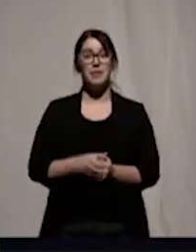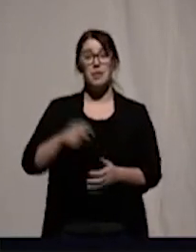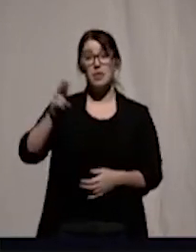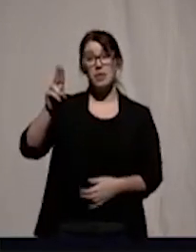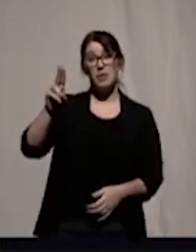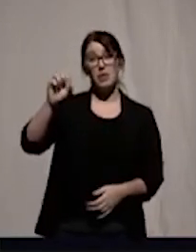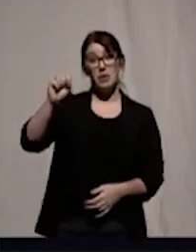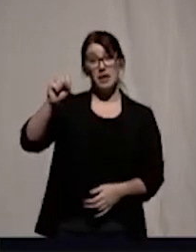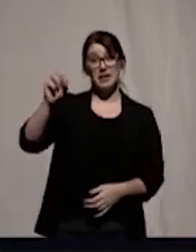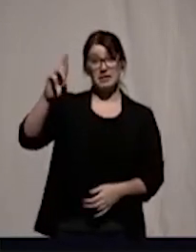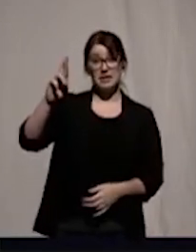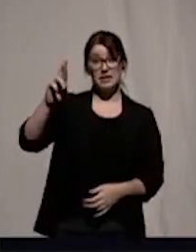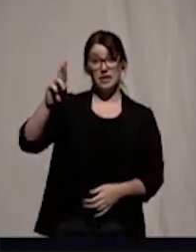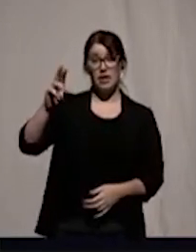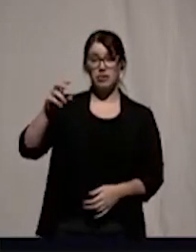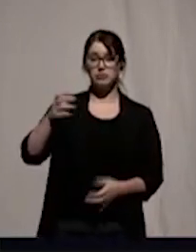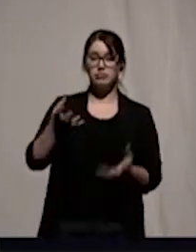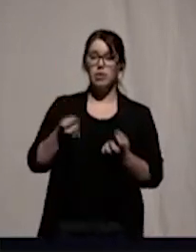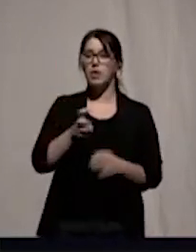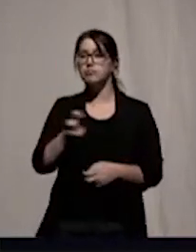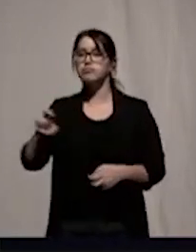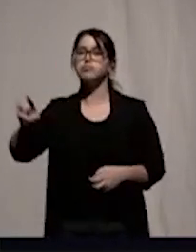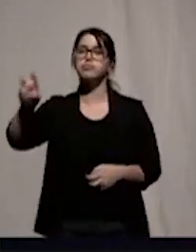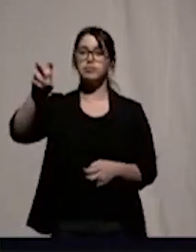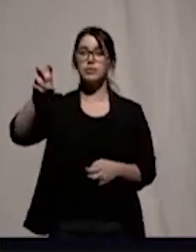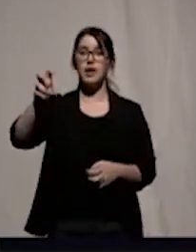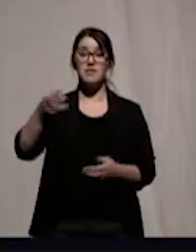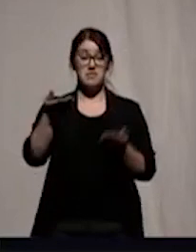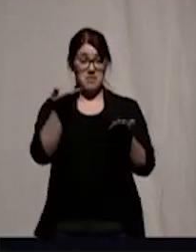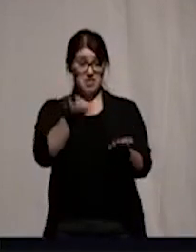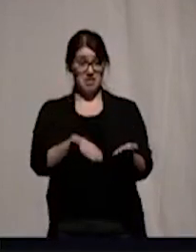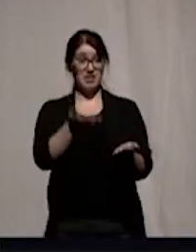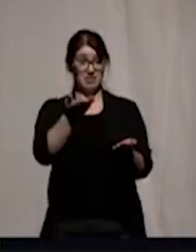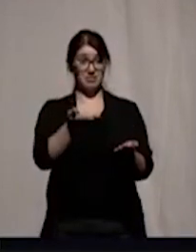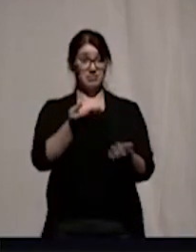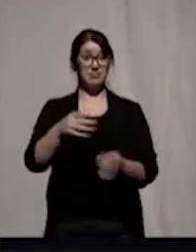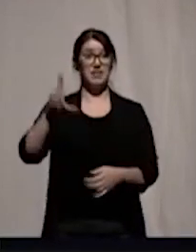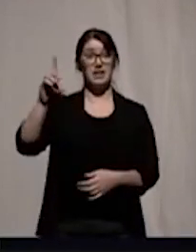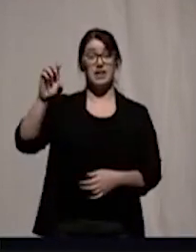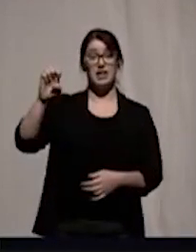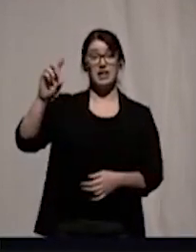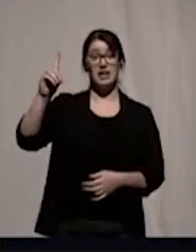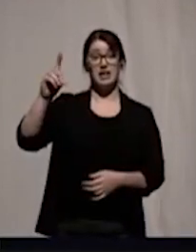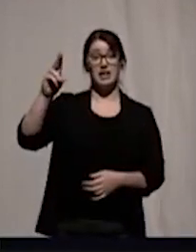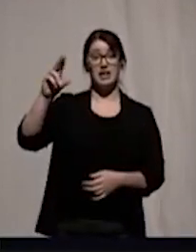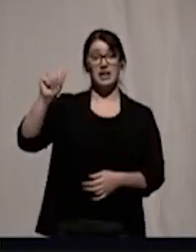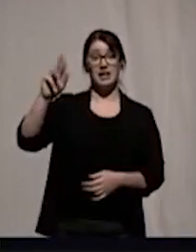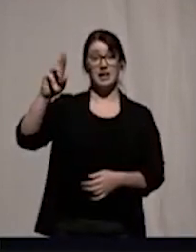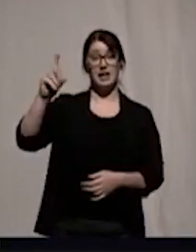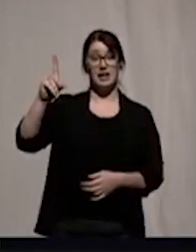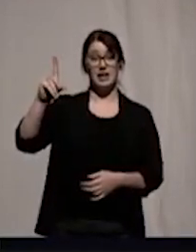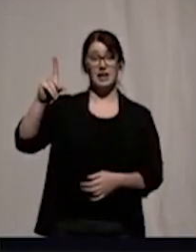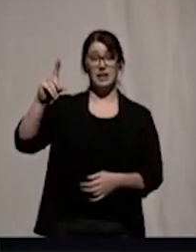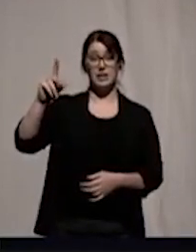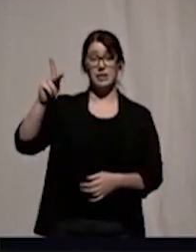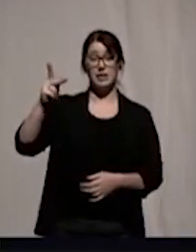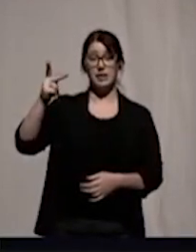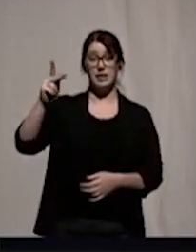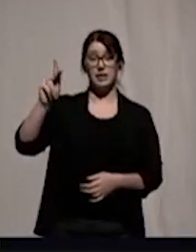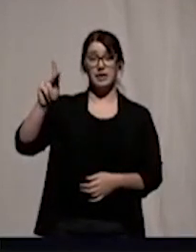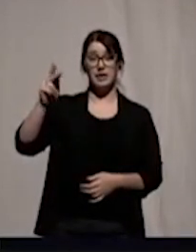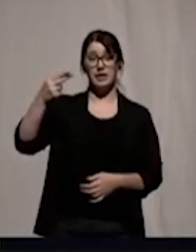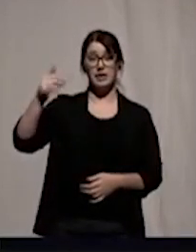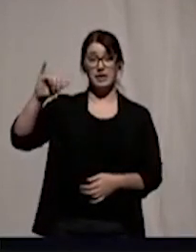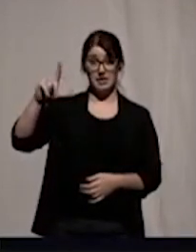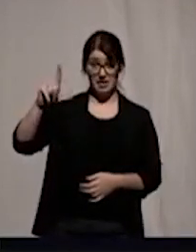was not a good time for musicians, but Edward Keel managed to get through, and then all of his like publicists and whatnot were, you know, saying, we don't really